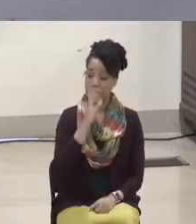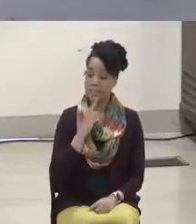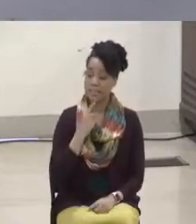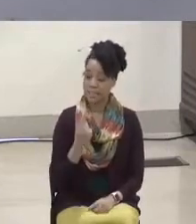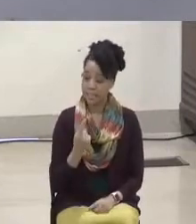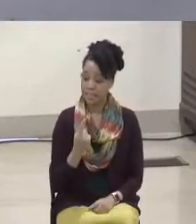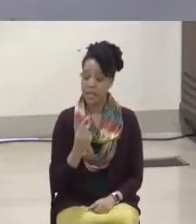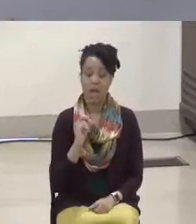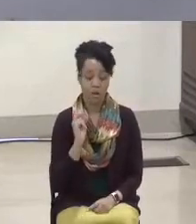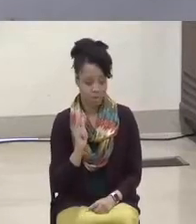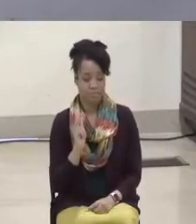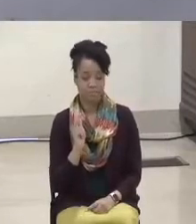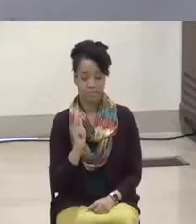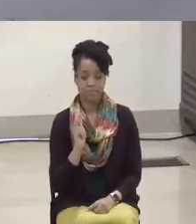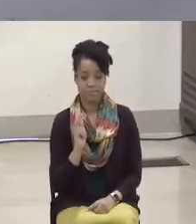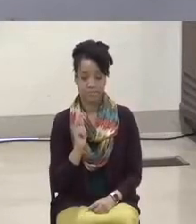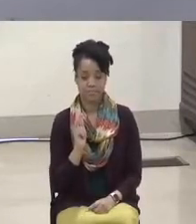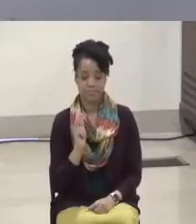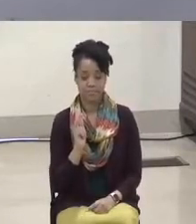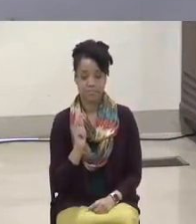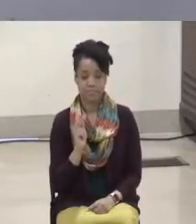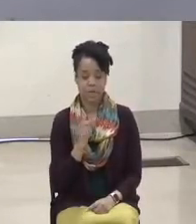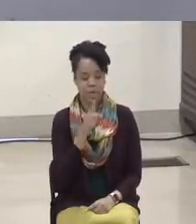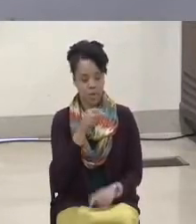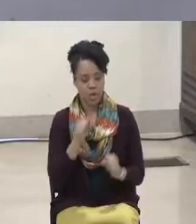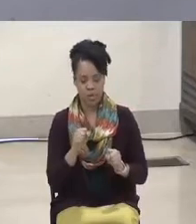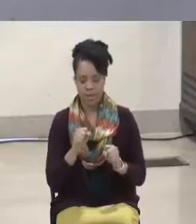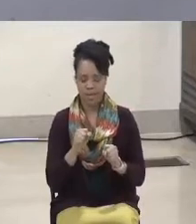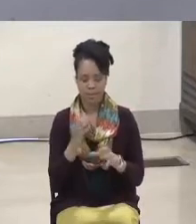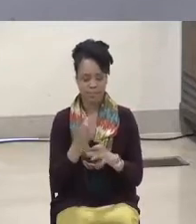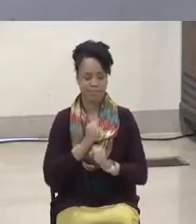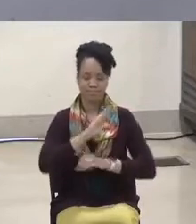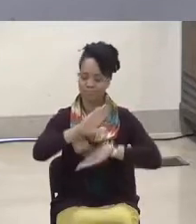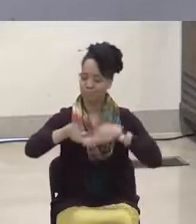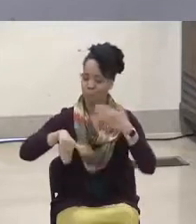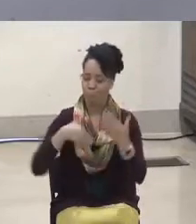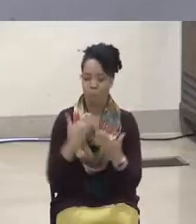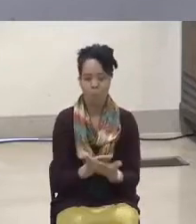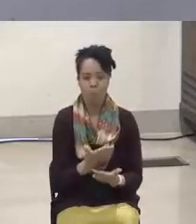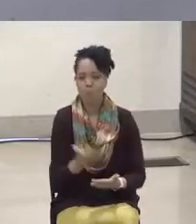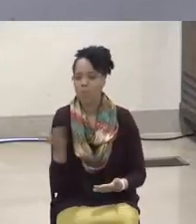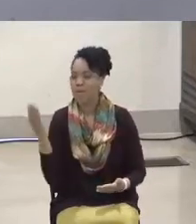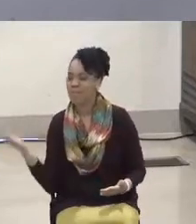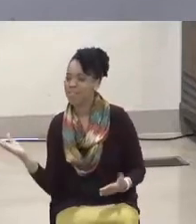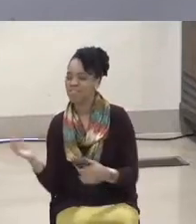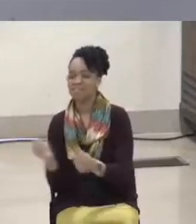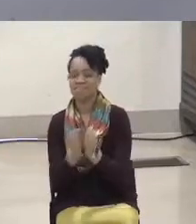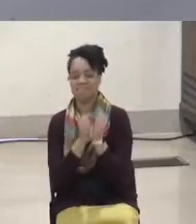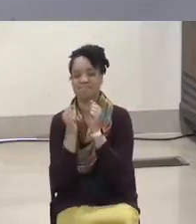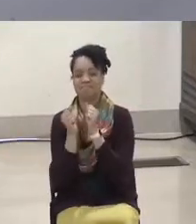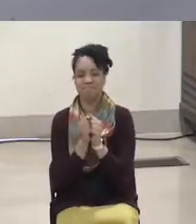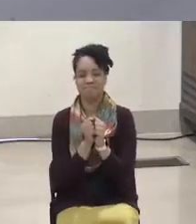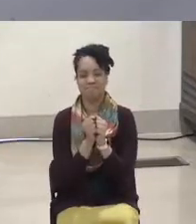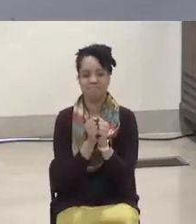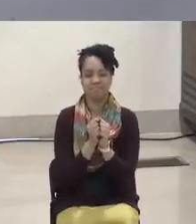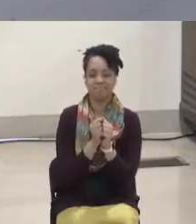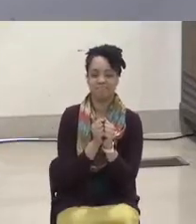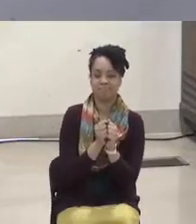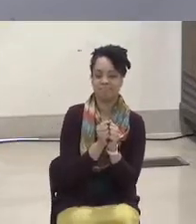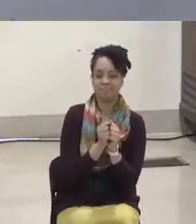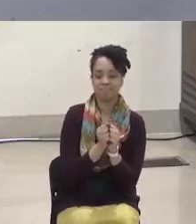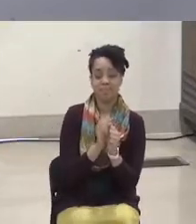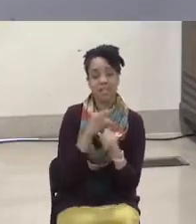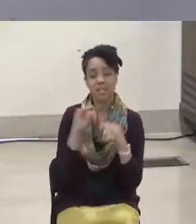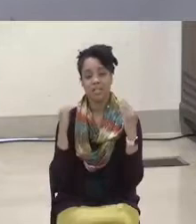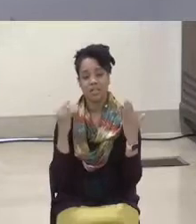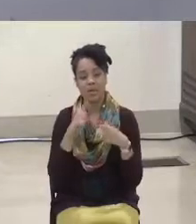says, okay, Pero Dios dice, está bien, you can get all the materials together. puedes juntar todos los materiales. And